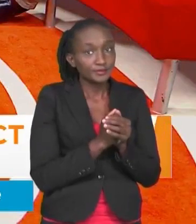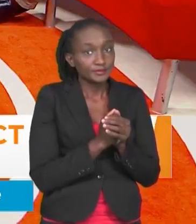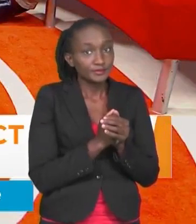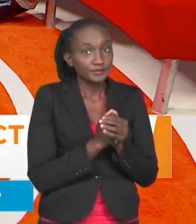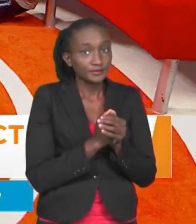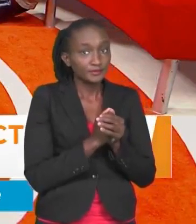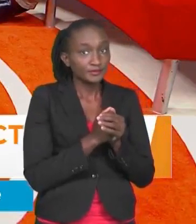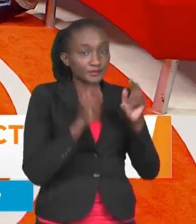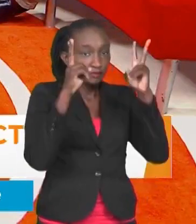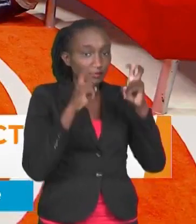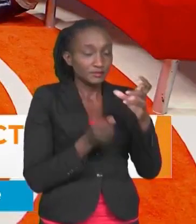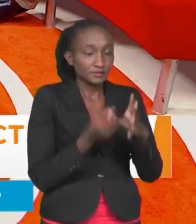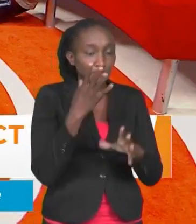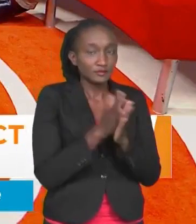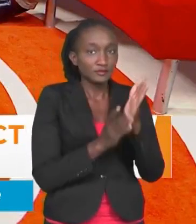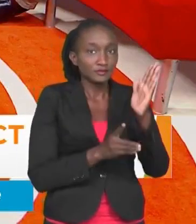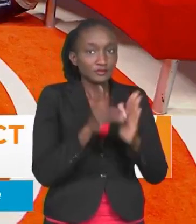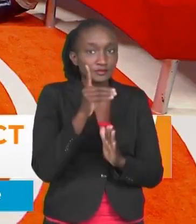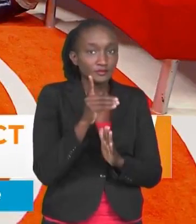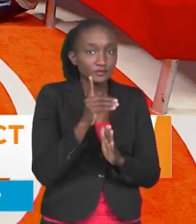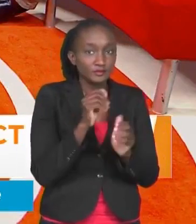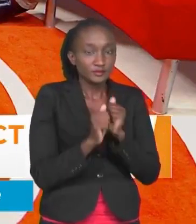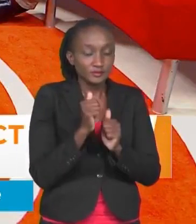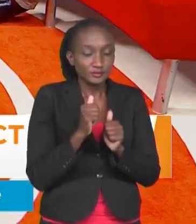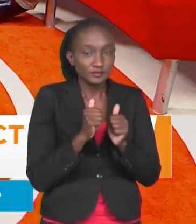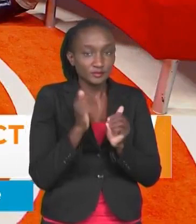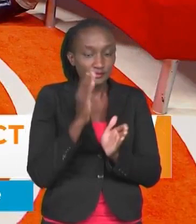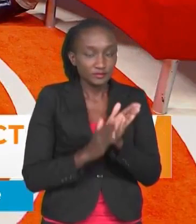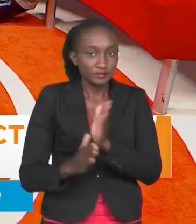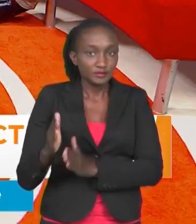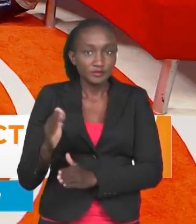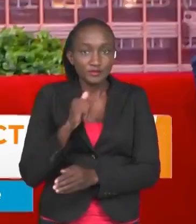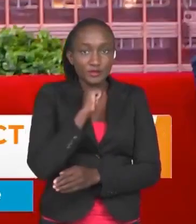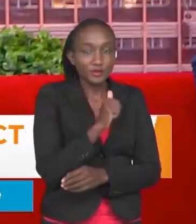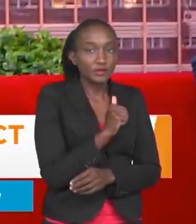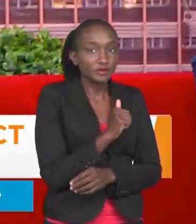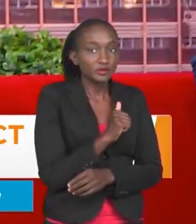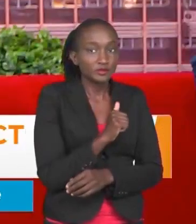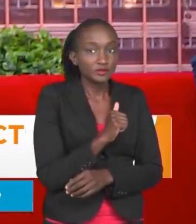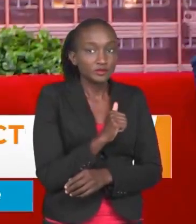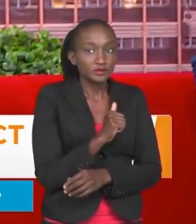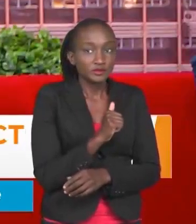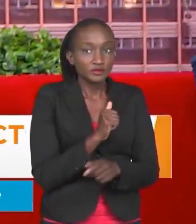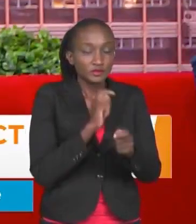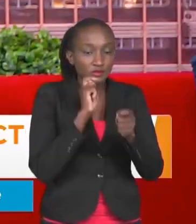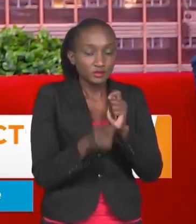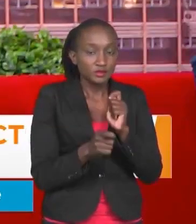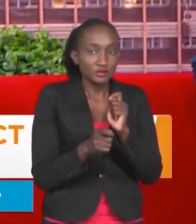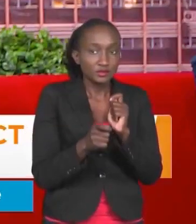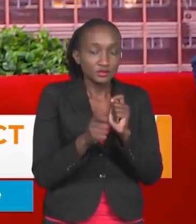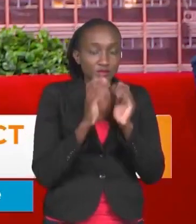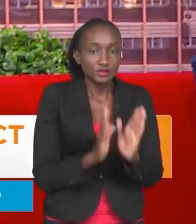the issue of growth and development is a process, mm-hmm, mm-hmm, and not, as Justice Roselyne Nambuye